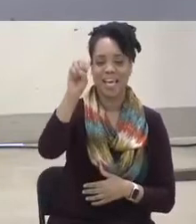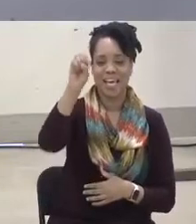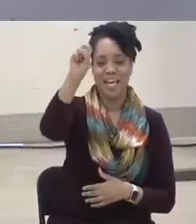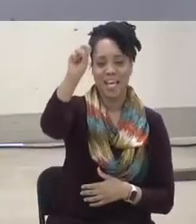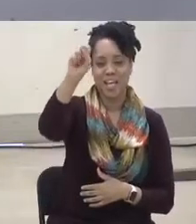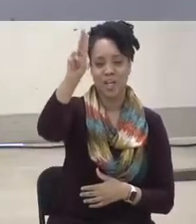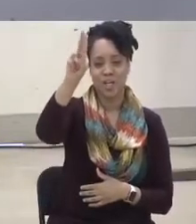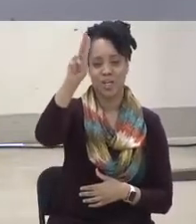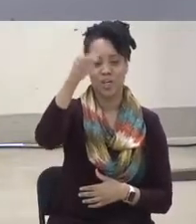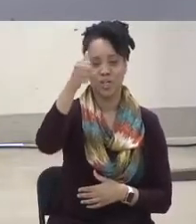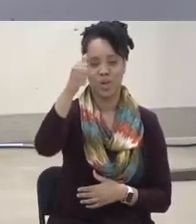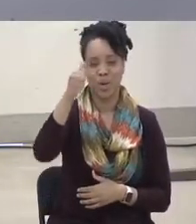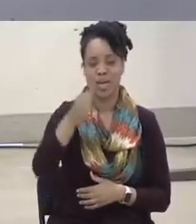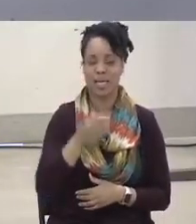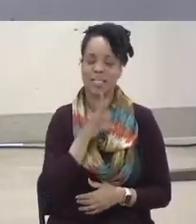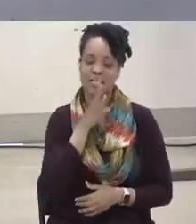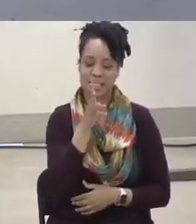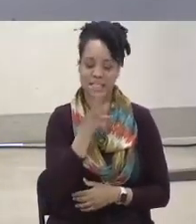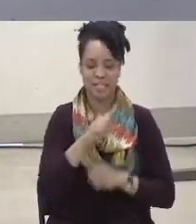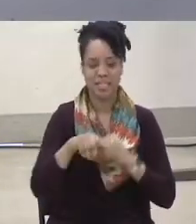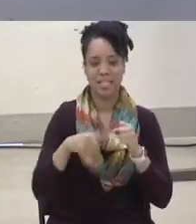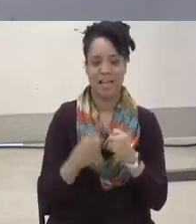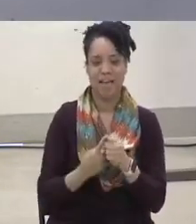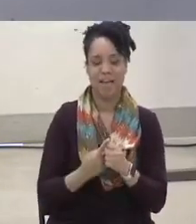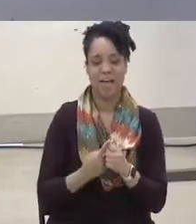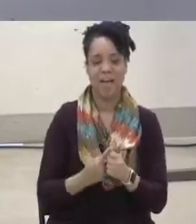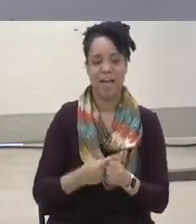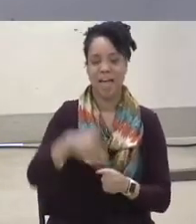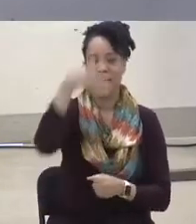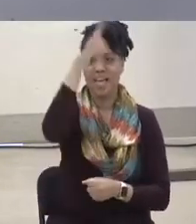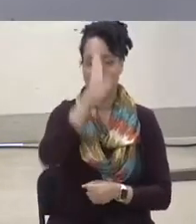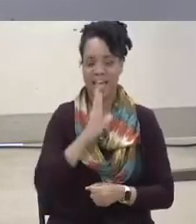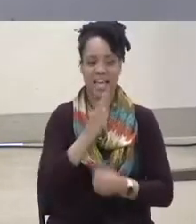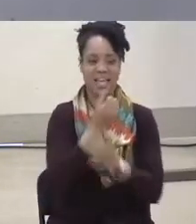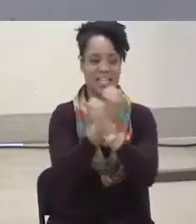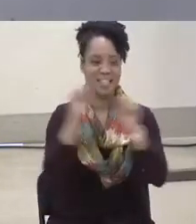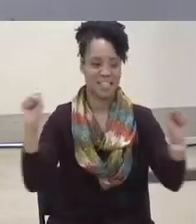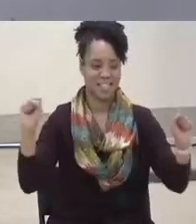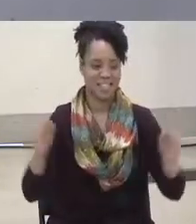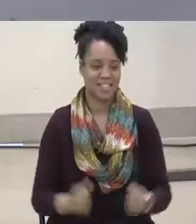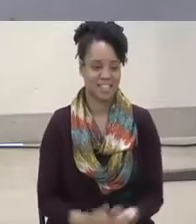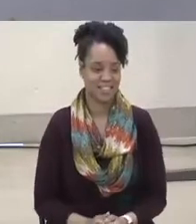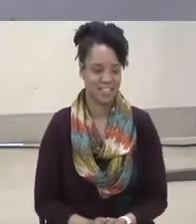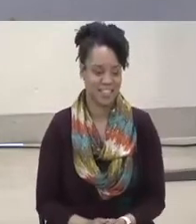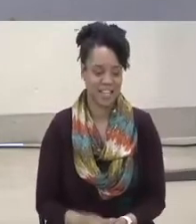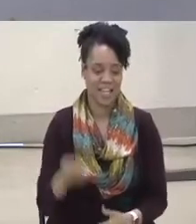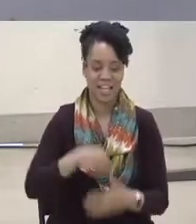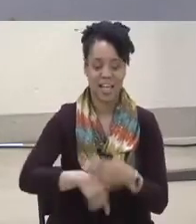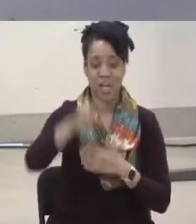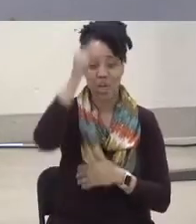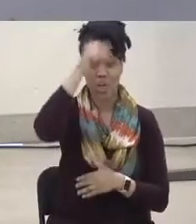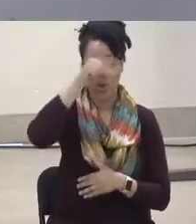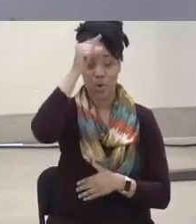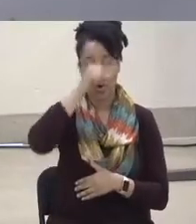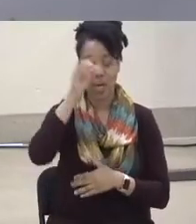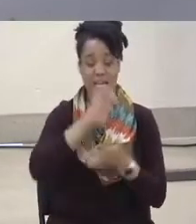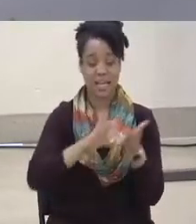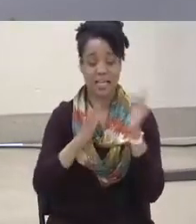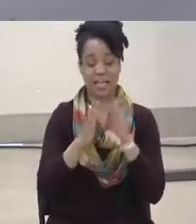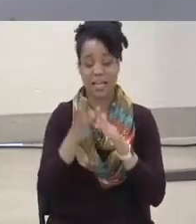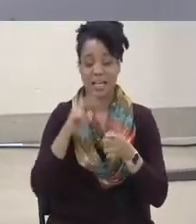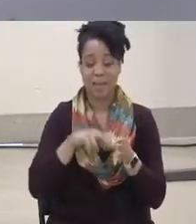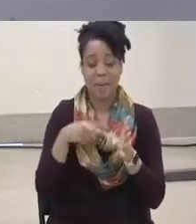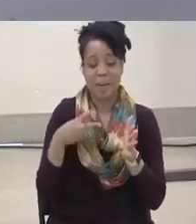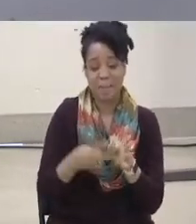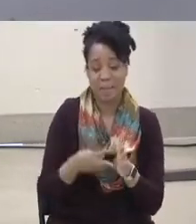of Yahweh saves. En hebreo, Yeshua habla de Jehová salva. In Greek, Iesus means that